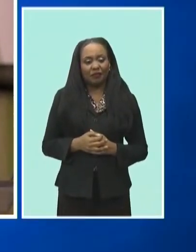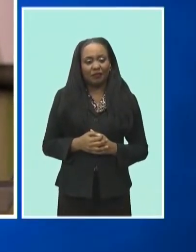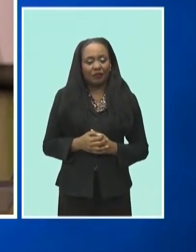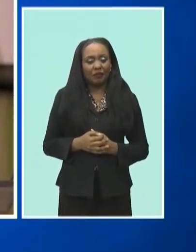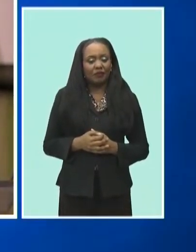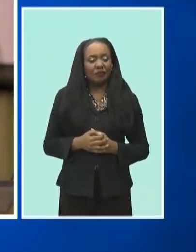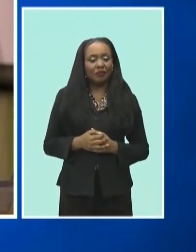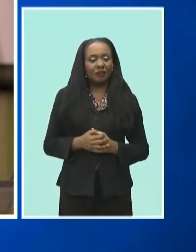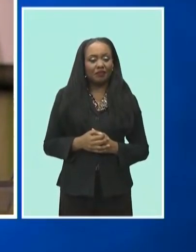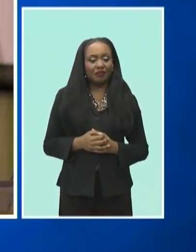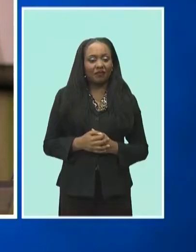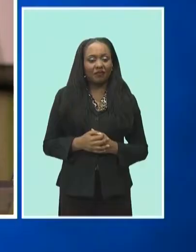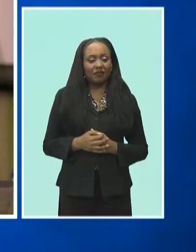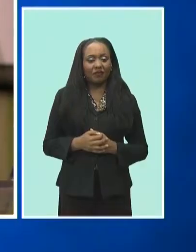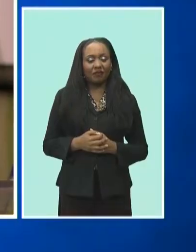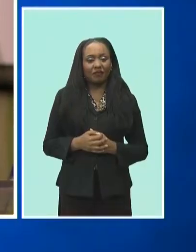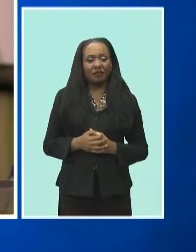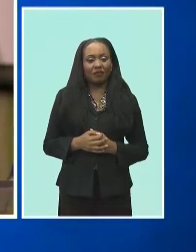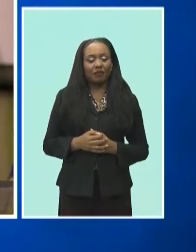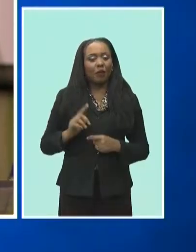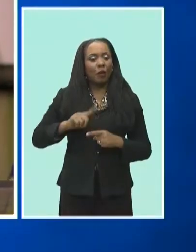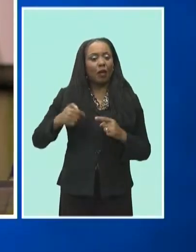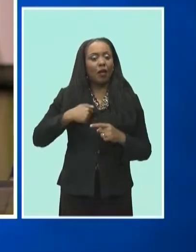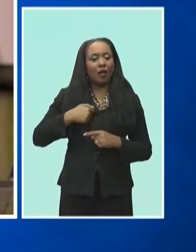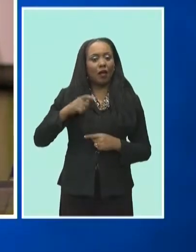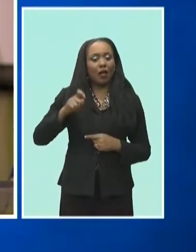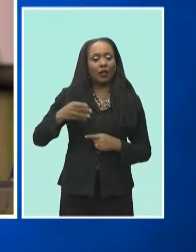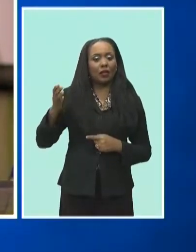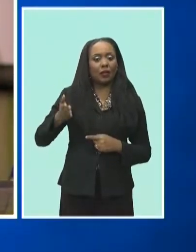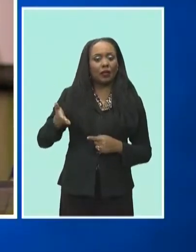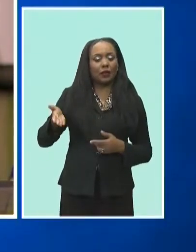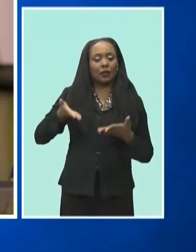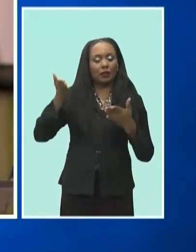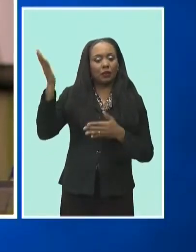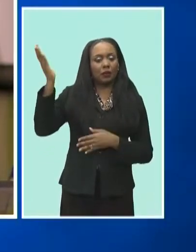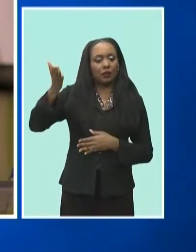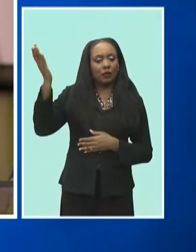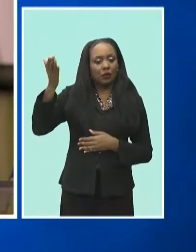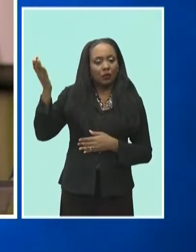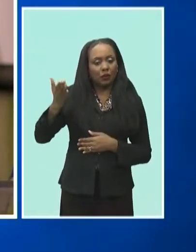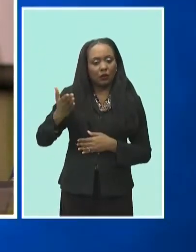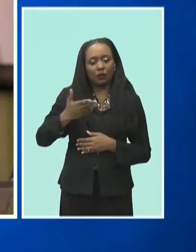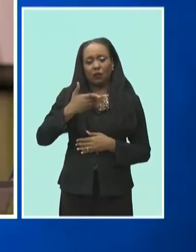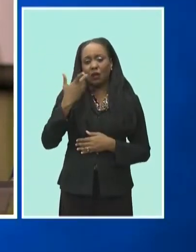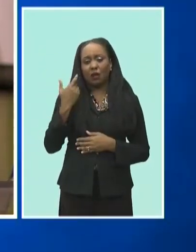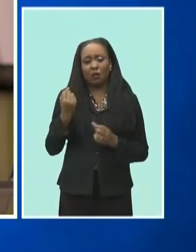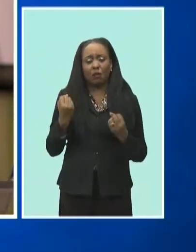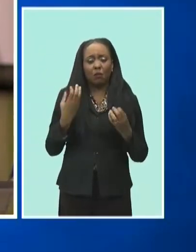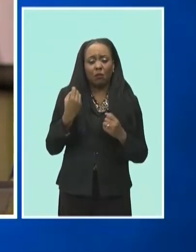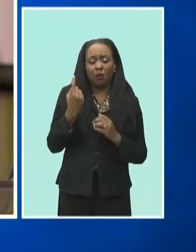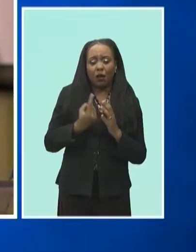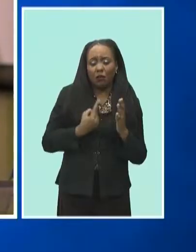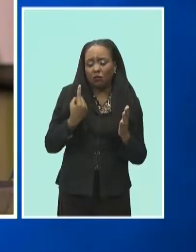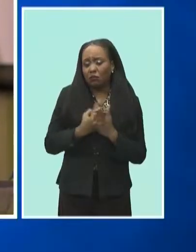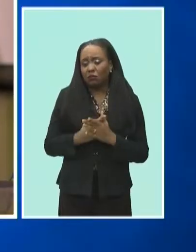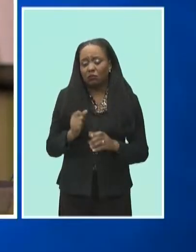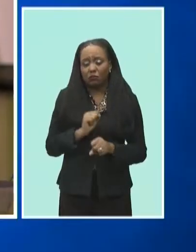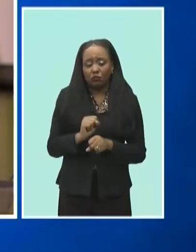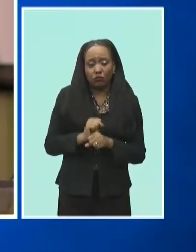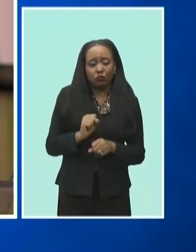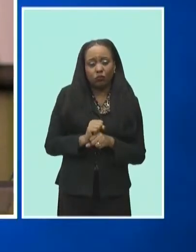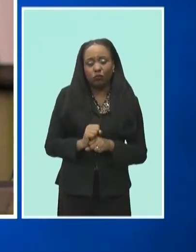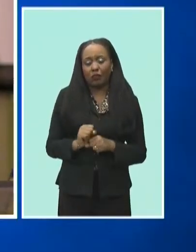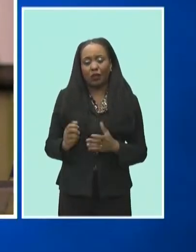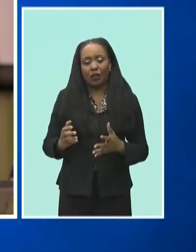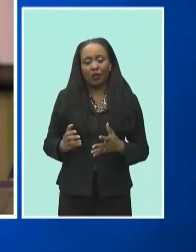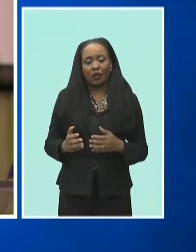And, you know, when I had the presentation, I took them along with me because they're my best or worst critics, depending on how you look at it. You